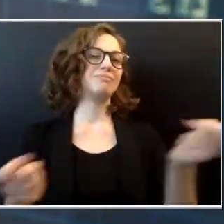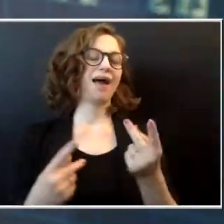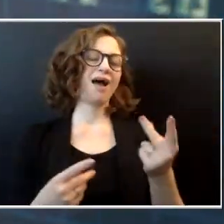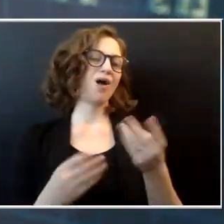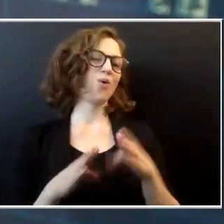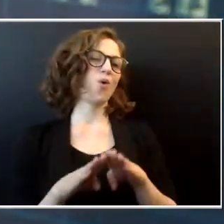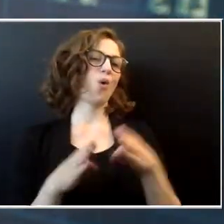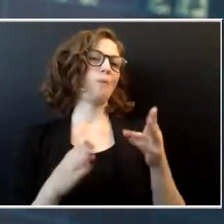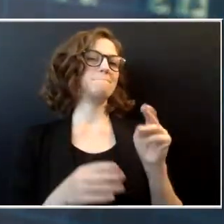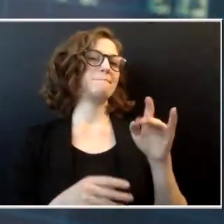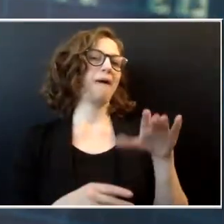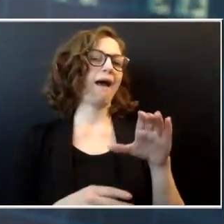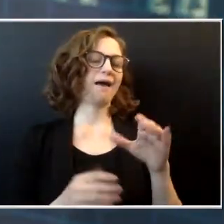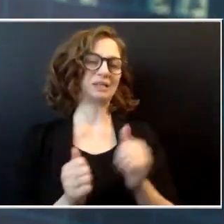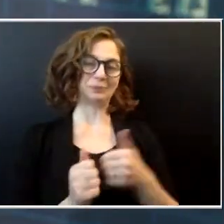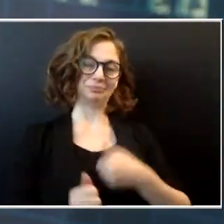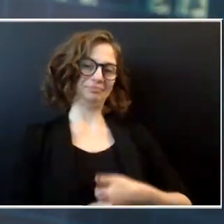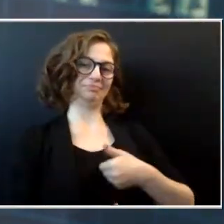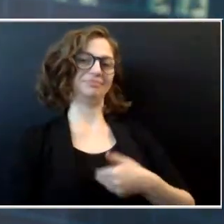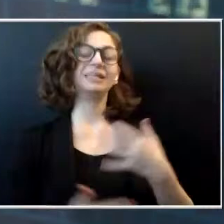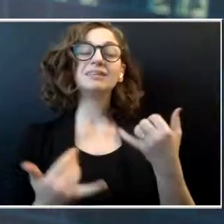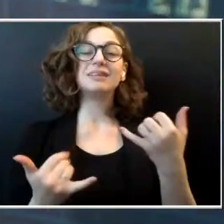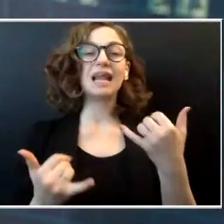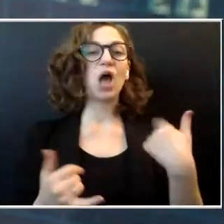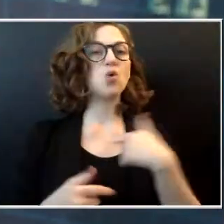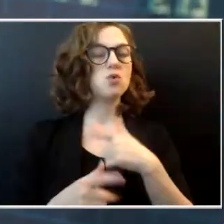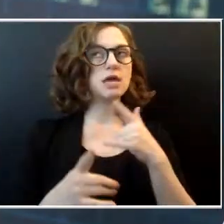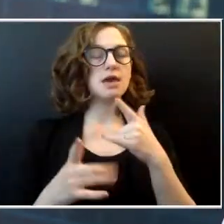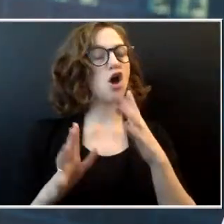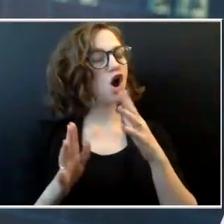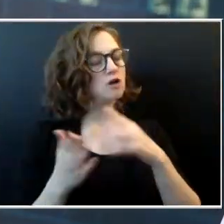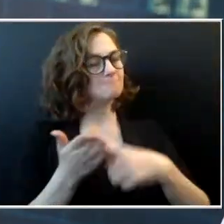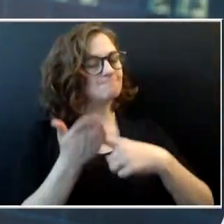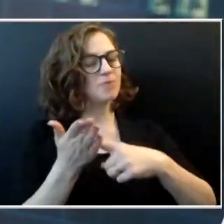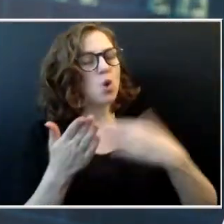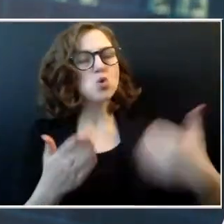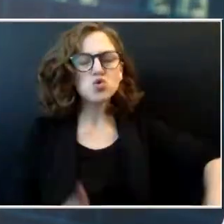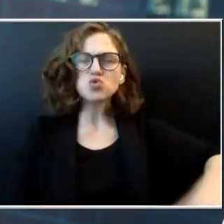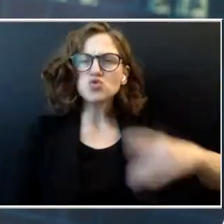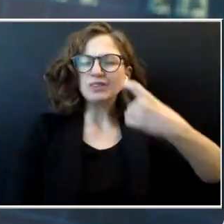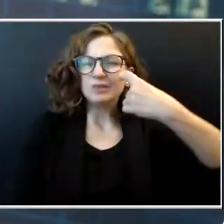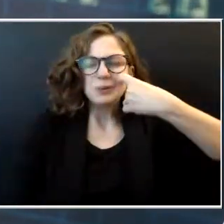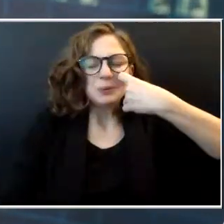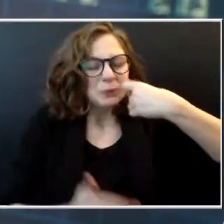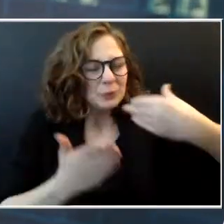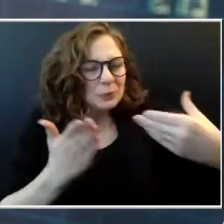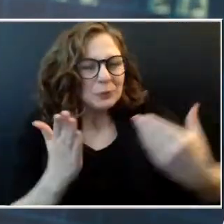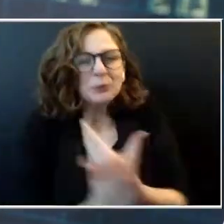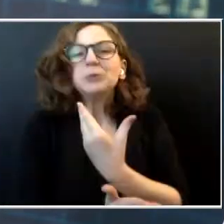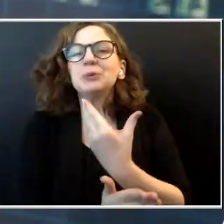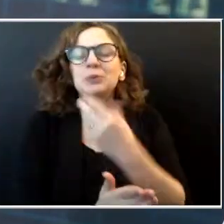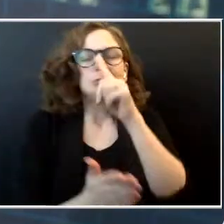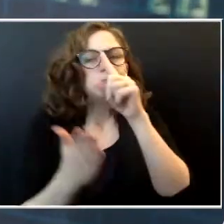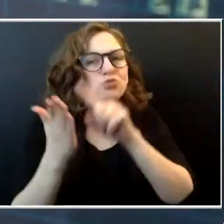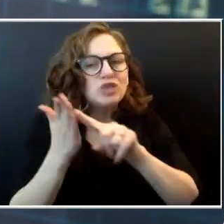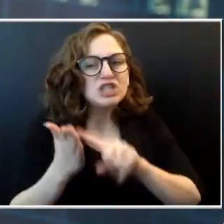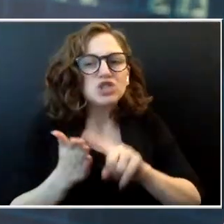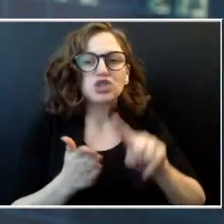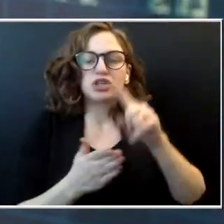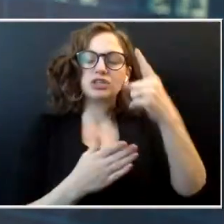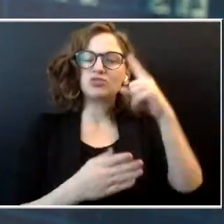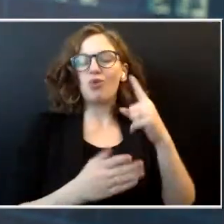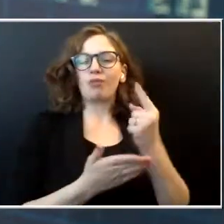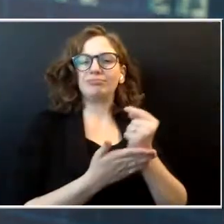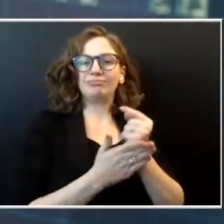exploring very cutting-edge cancer research and learning about a new technique that isn't quite ready to be used on